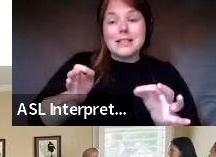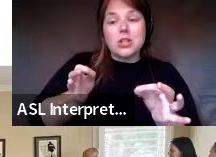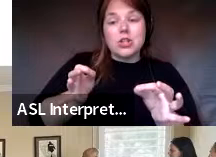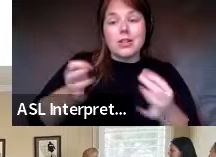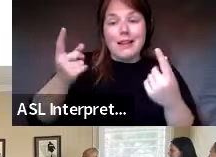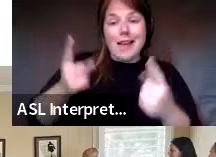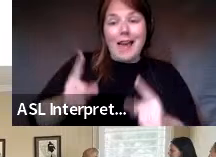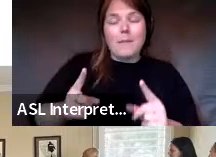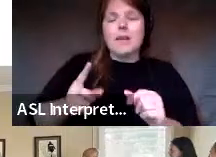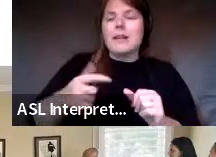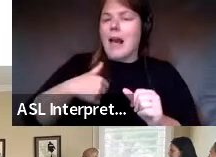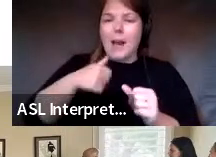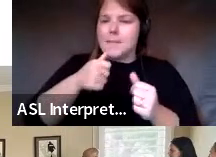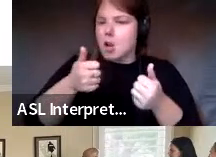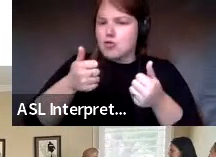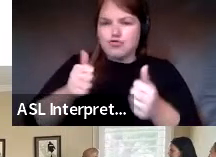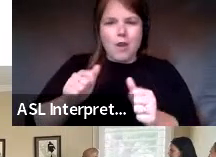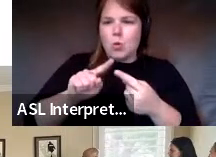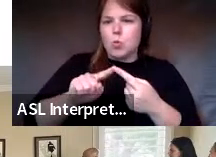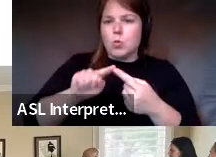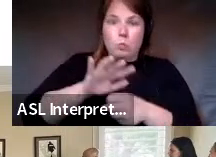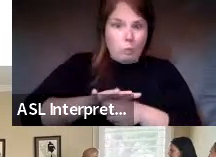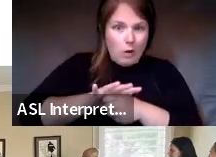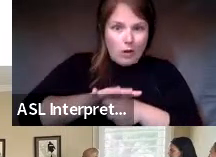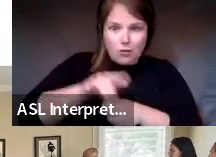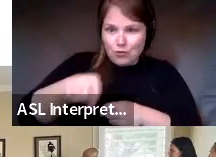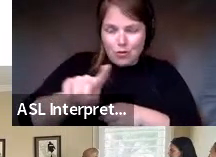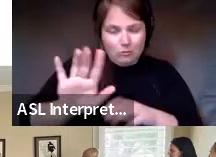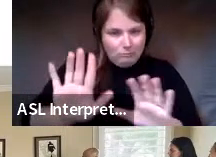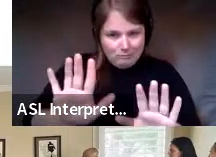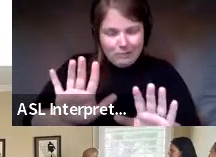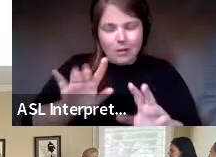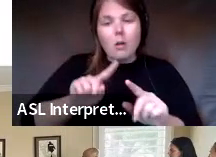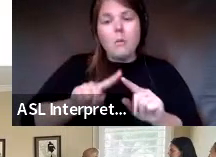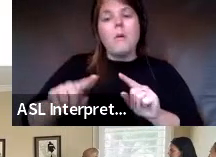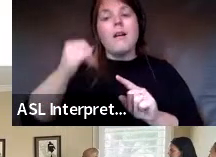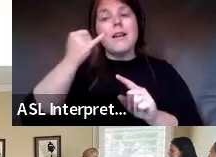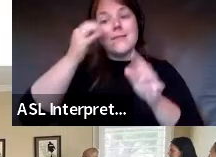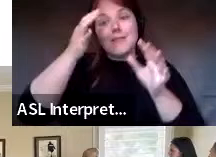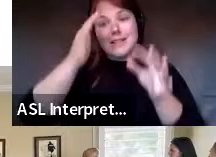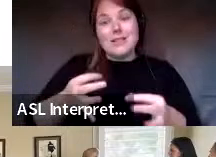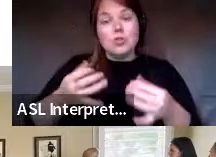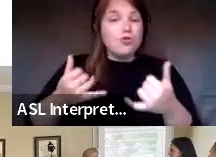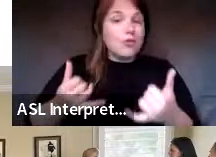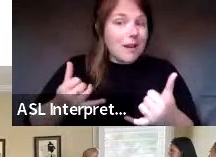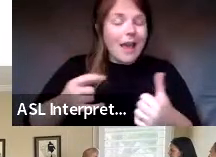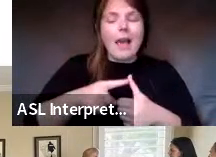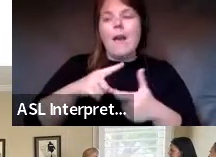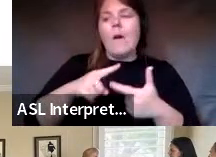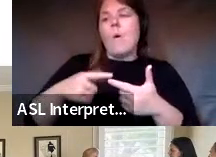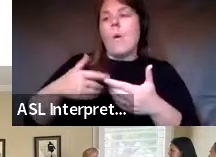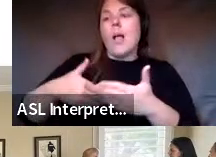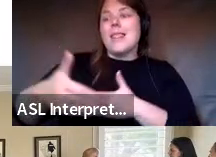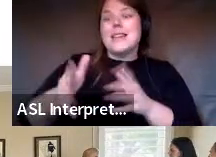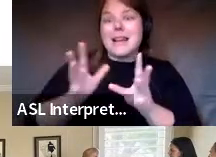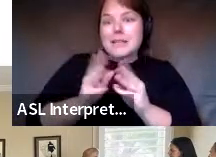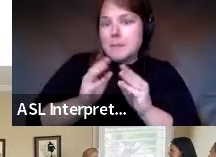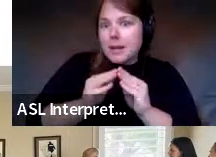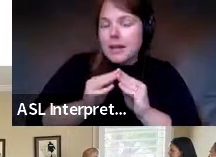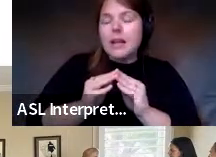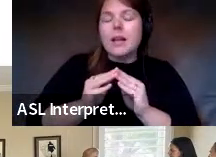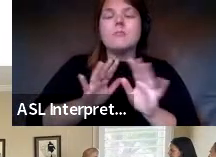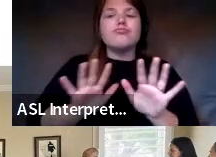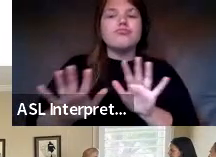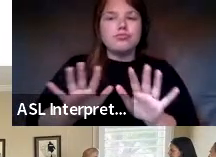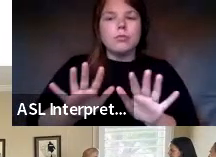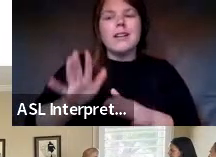have to be, I'm not trying to pressure folks. I want to make sure that that's clear. If there's a decision today or at the next meeting or in between, that